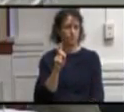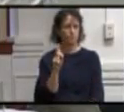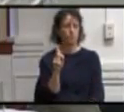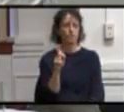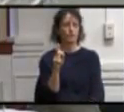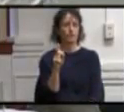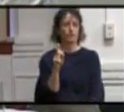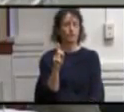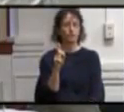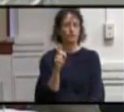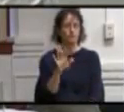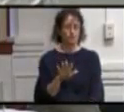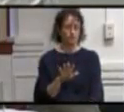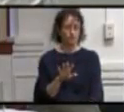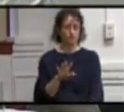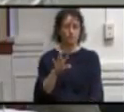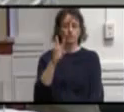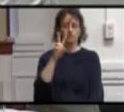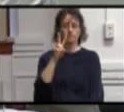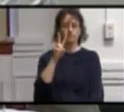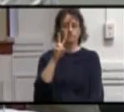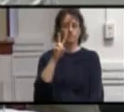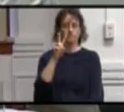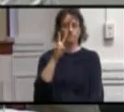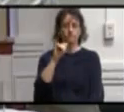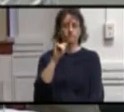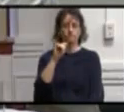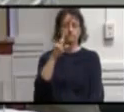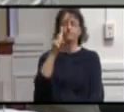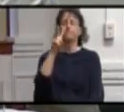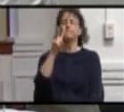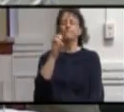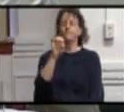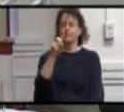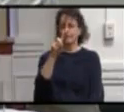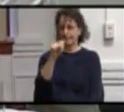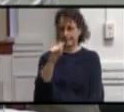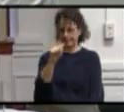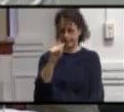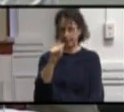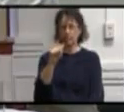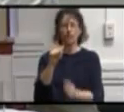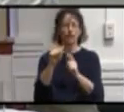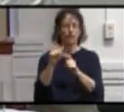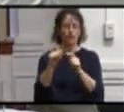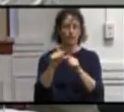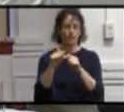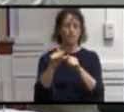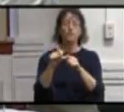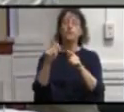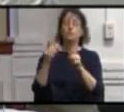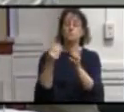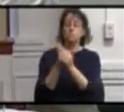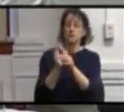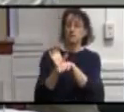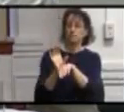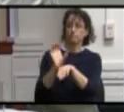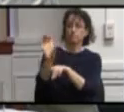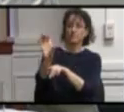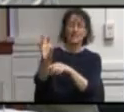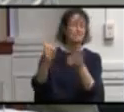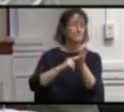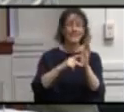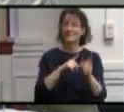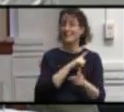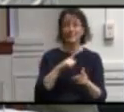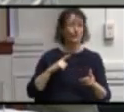you know, VITA, the organization that would manage the revolving loan fund, because it's given to them, the legislature can't get their hands